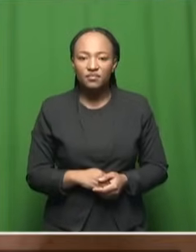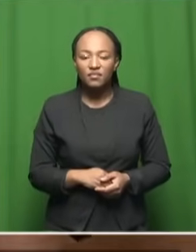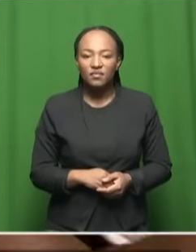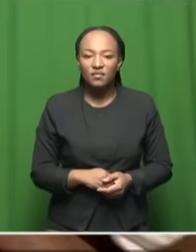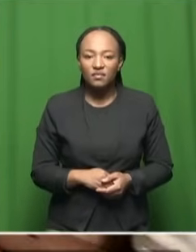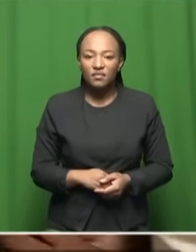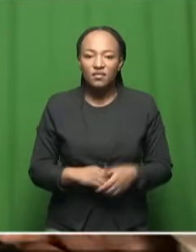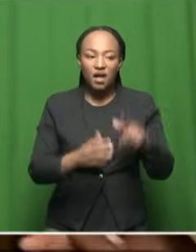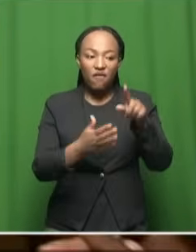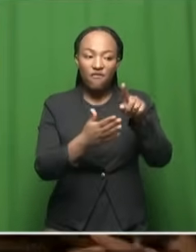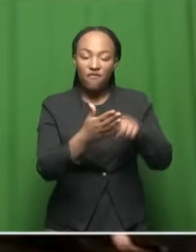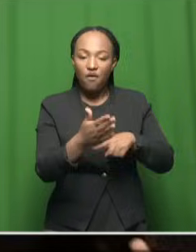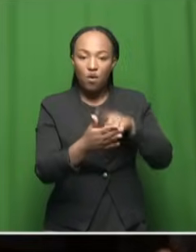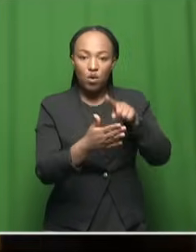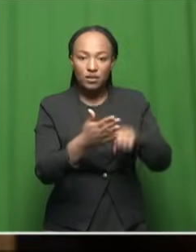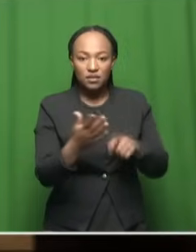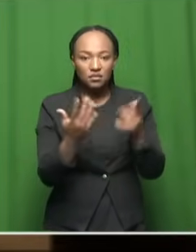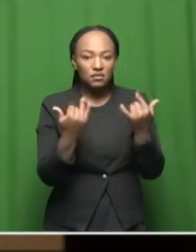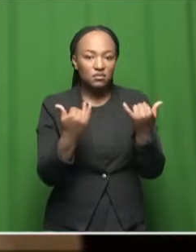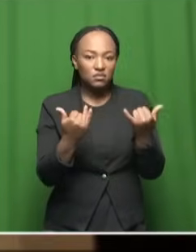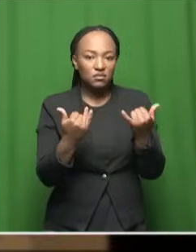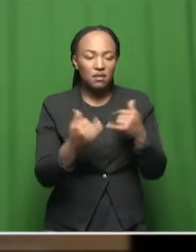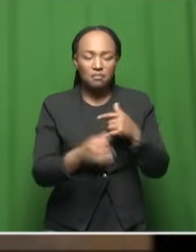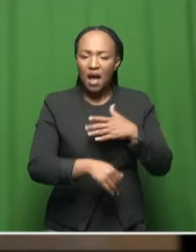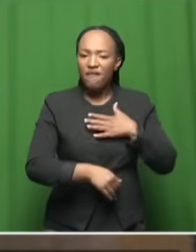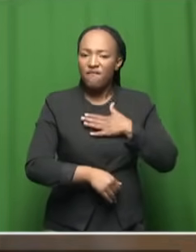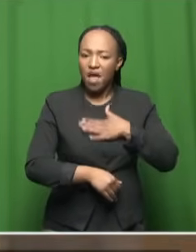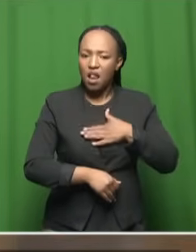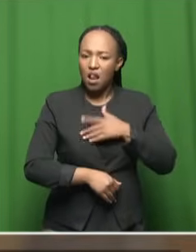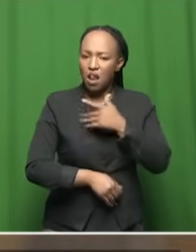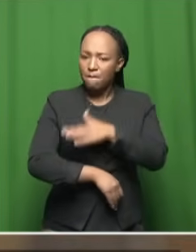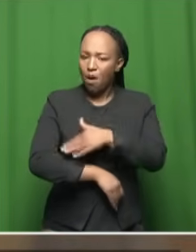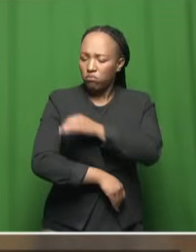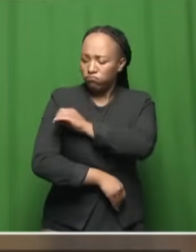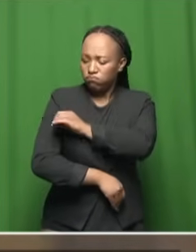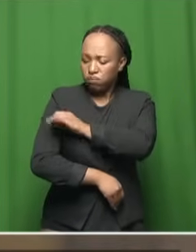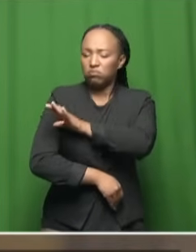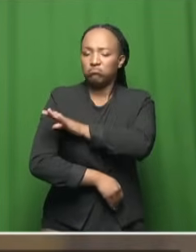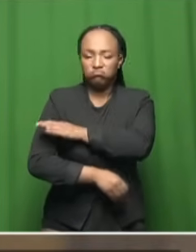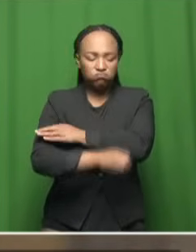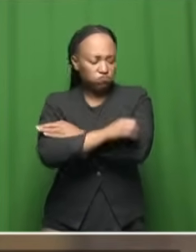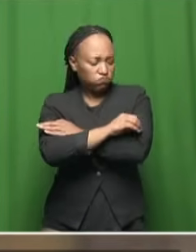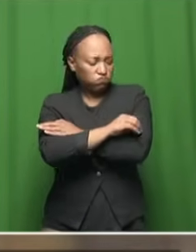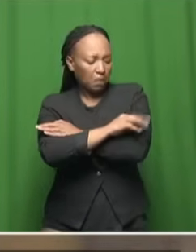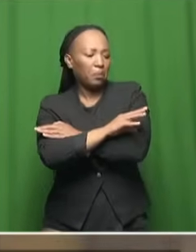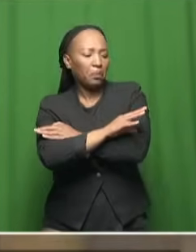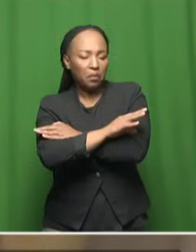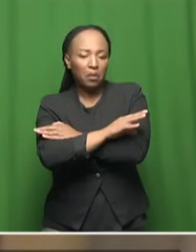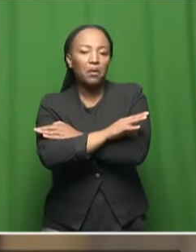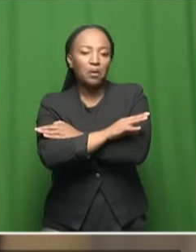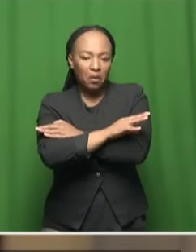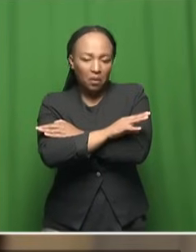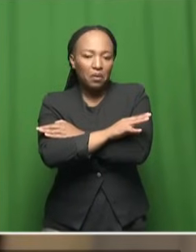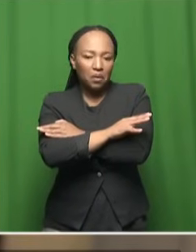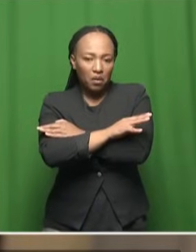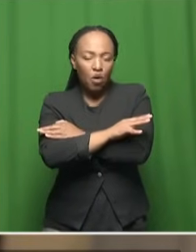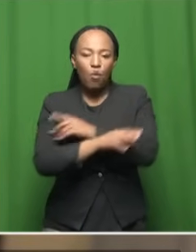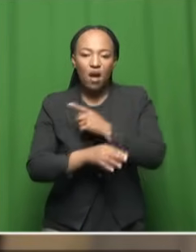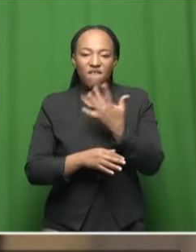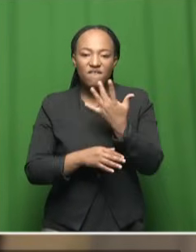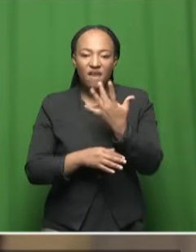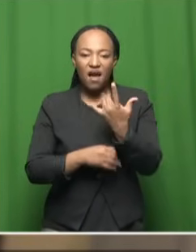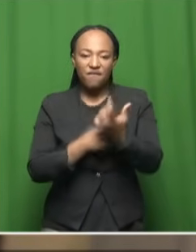I couldn't help but feel very empowered. It was also very exciting, because you always hear voting every 5 years. So I